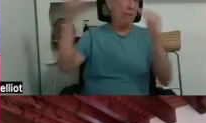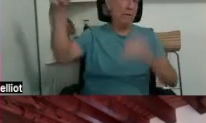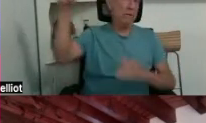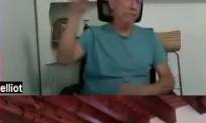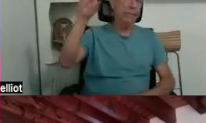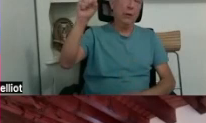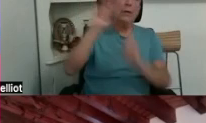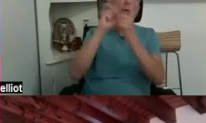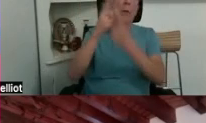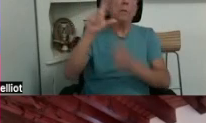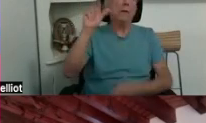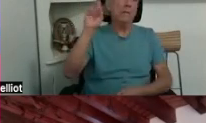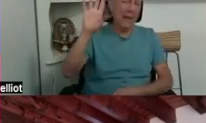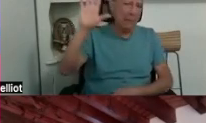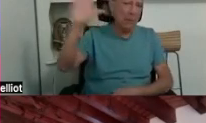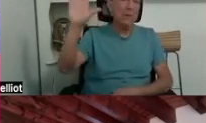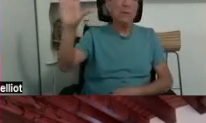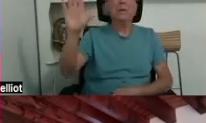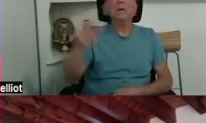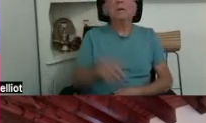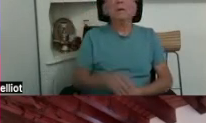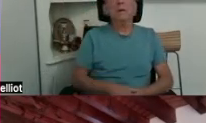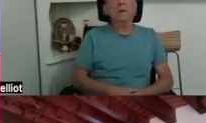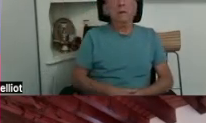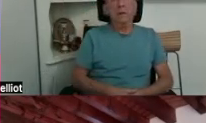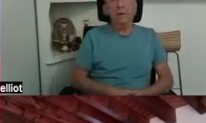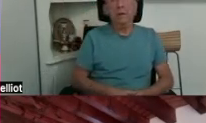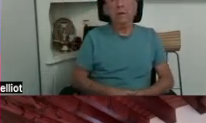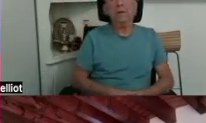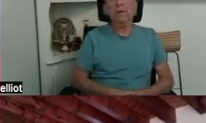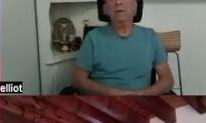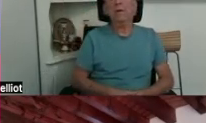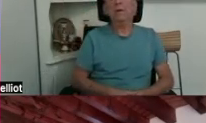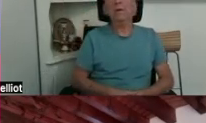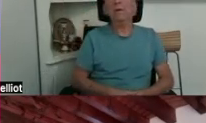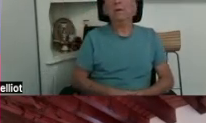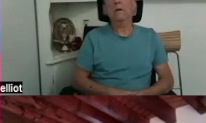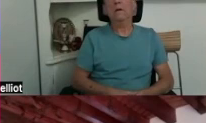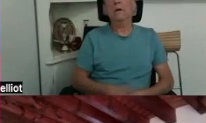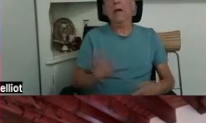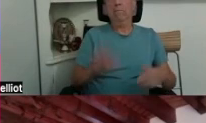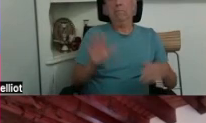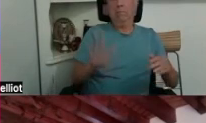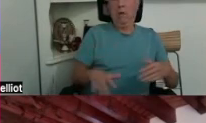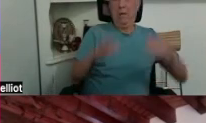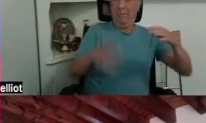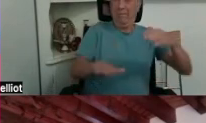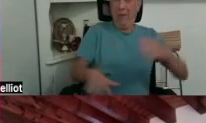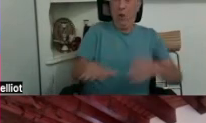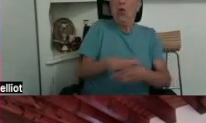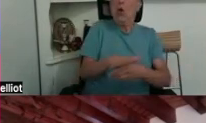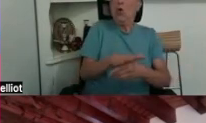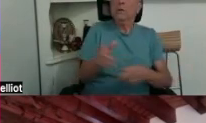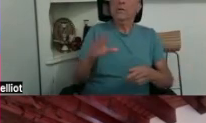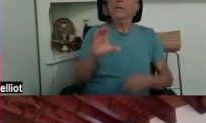Labor, to enforce similar laws. And then at the local level, there's the city